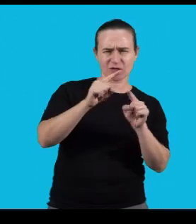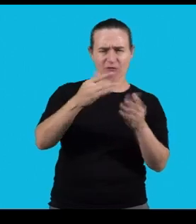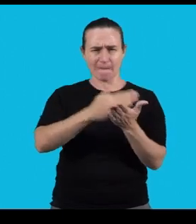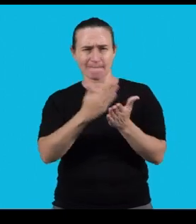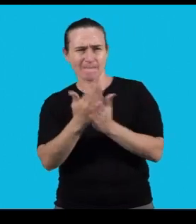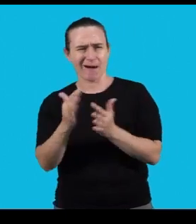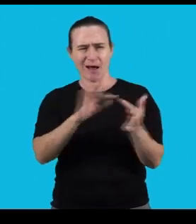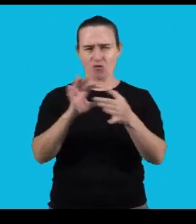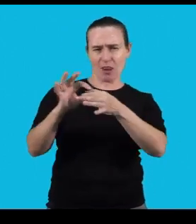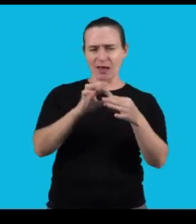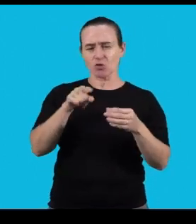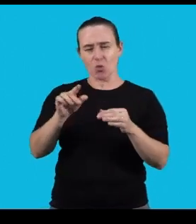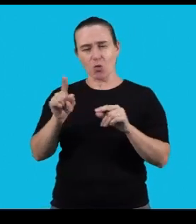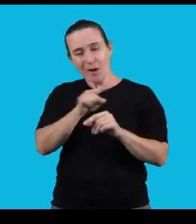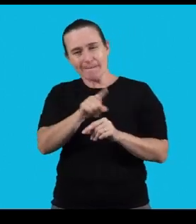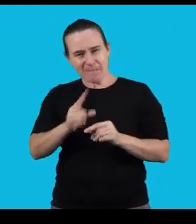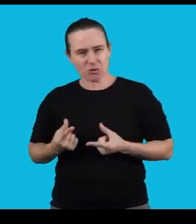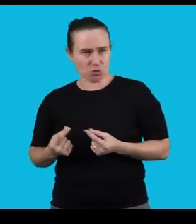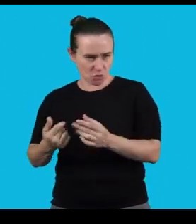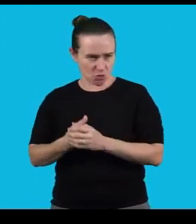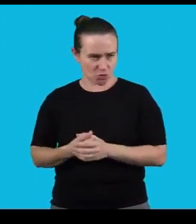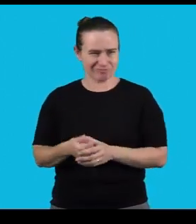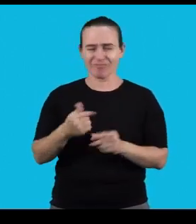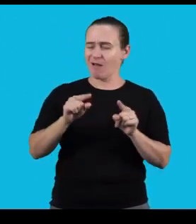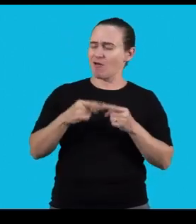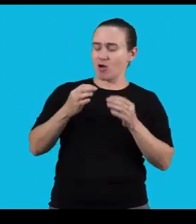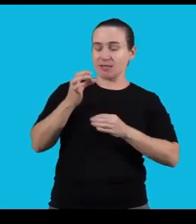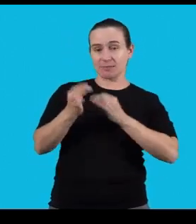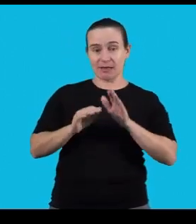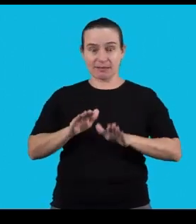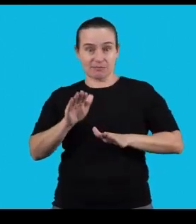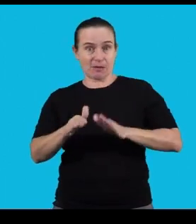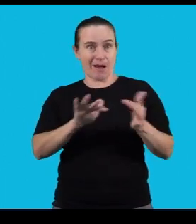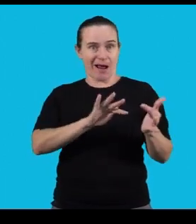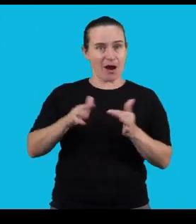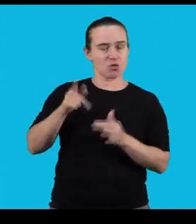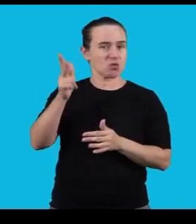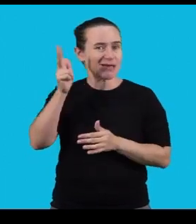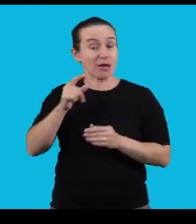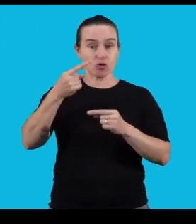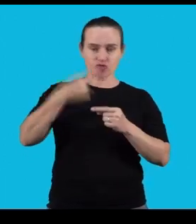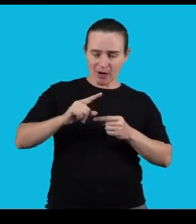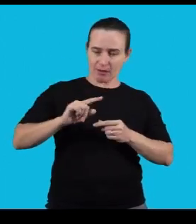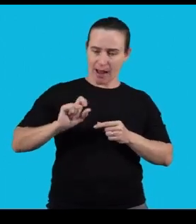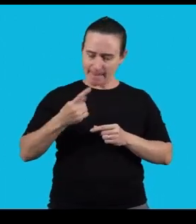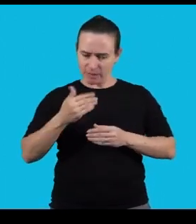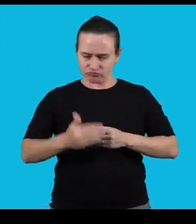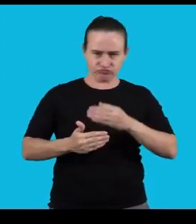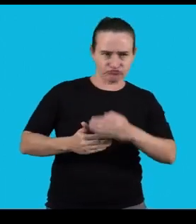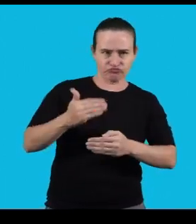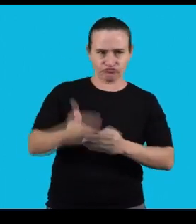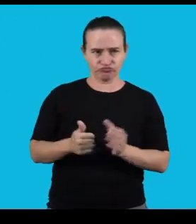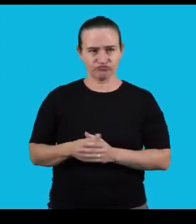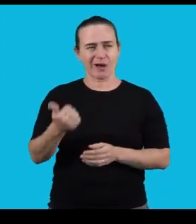structures of different parts of the ear are related to their functions, cannot explain the steps of hearing process in the correct order, do